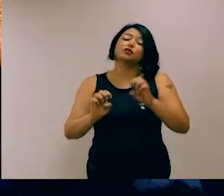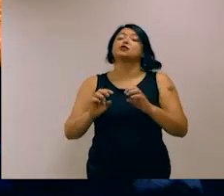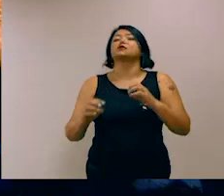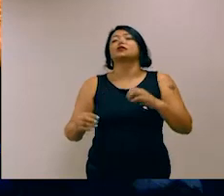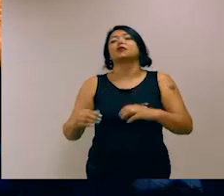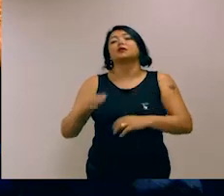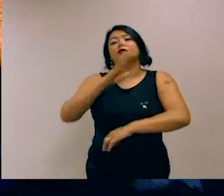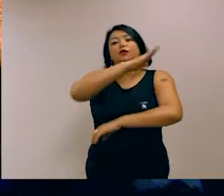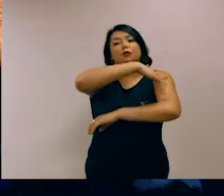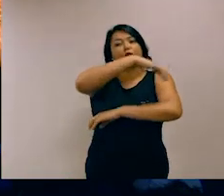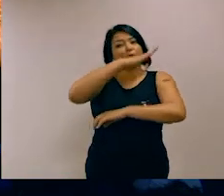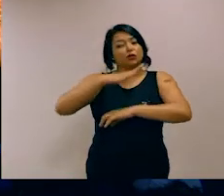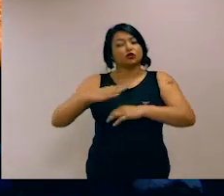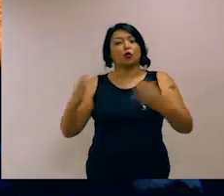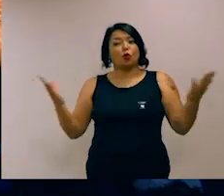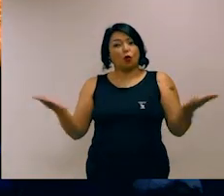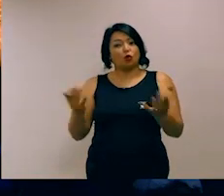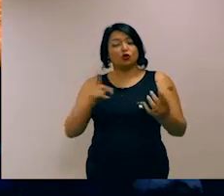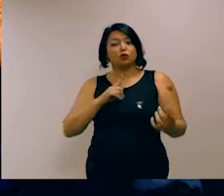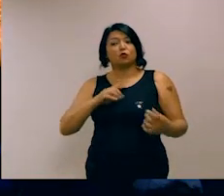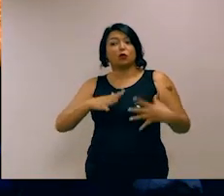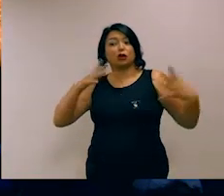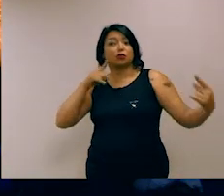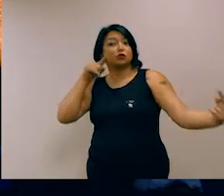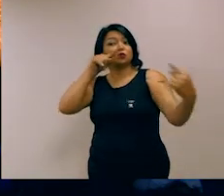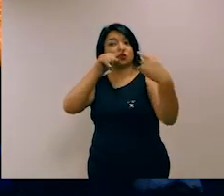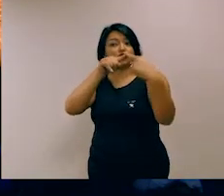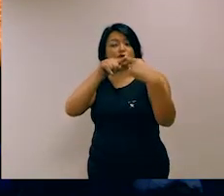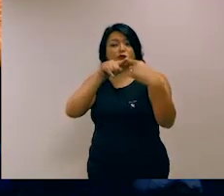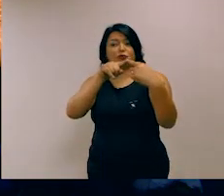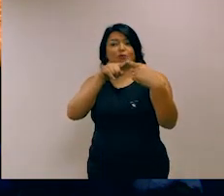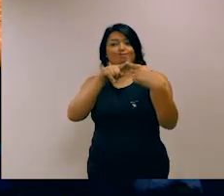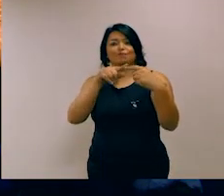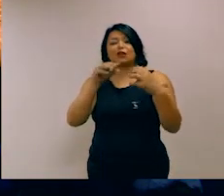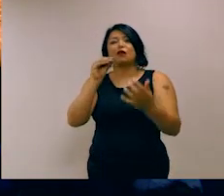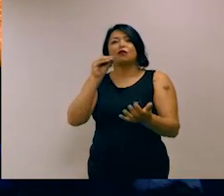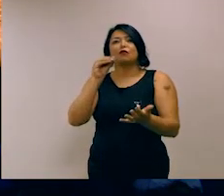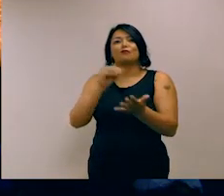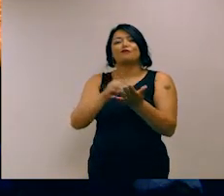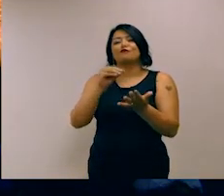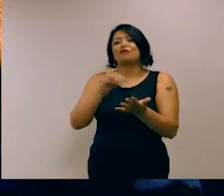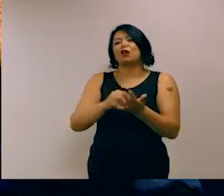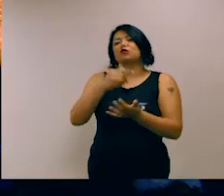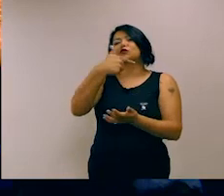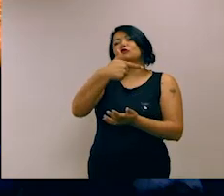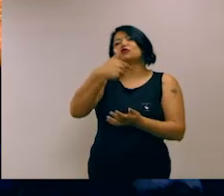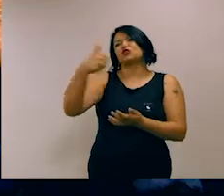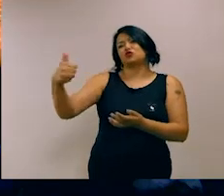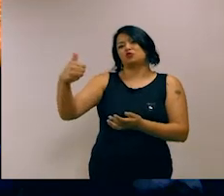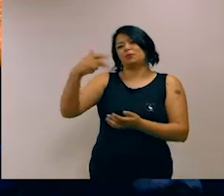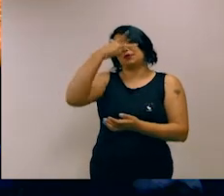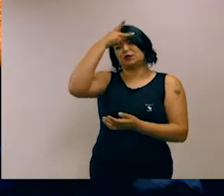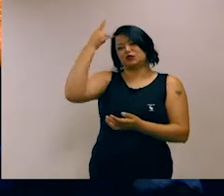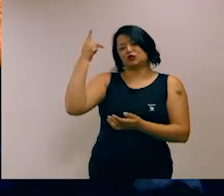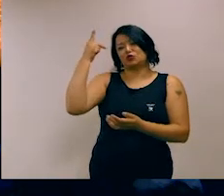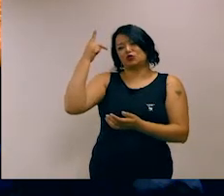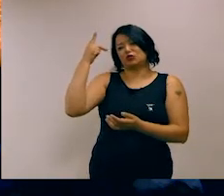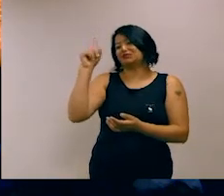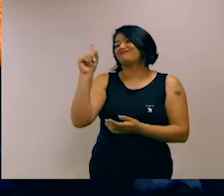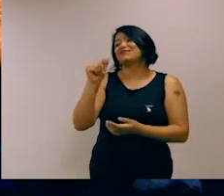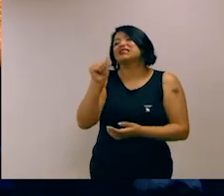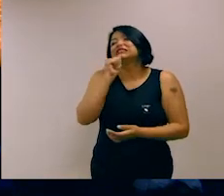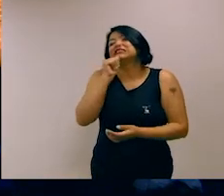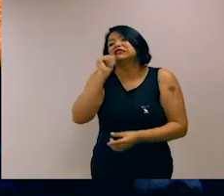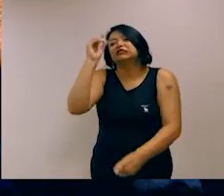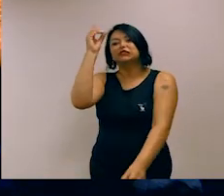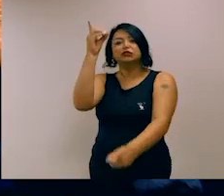So nowadays, our biggest goal are these 21 pictures on the screen.